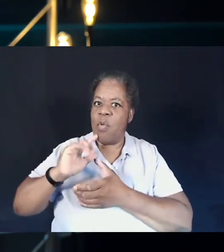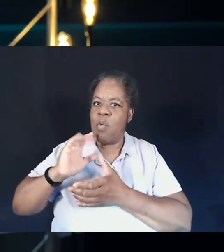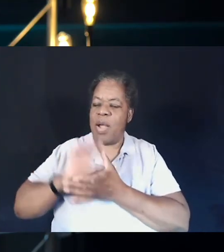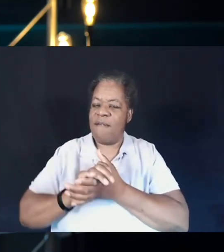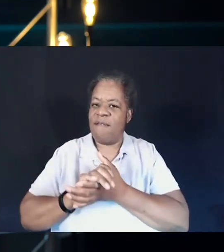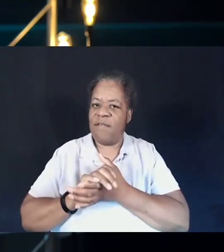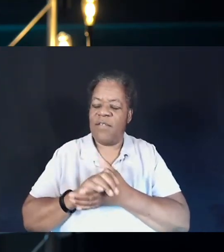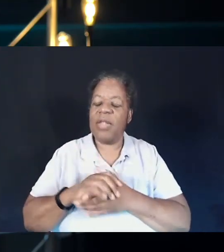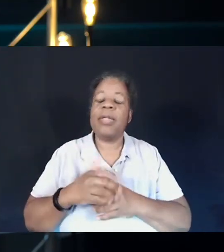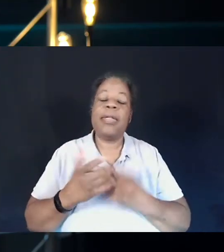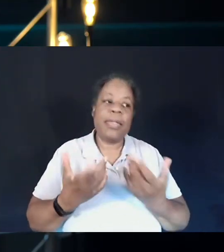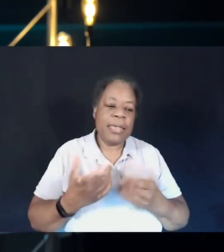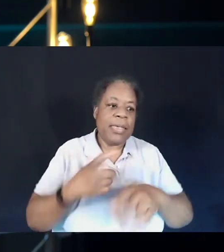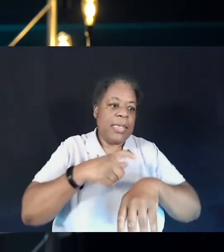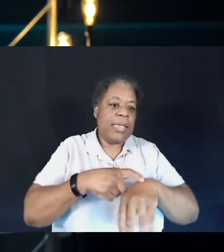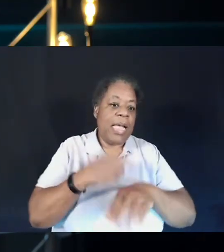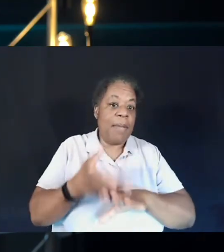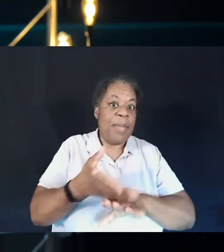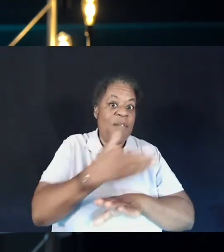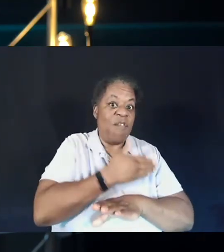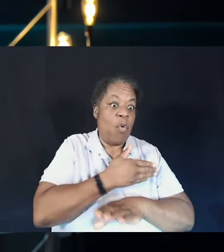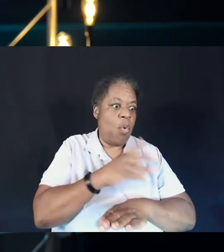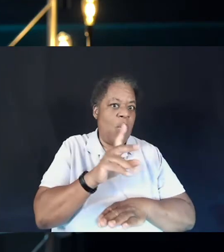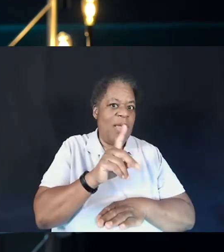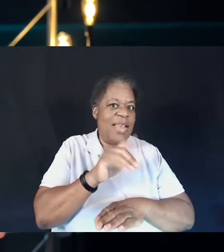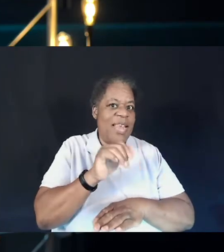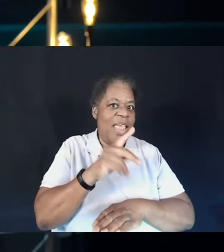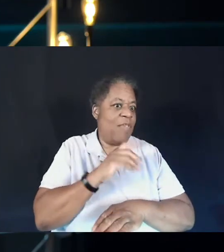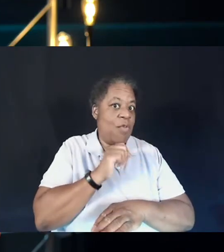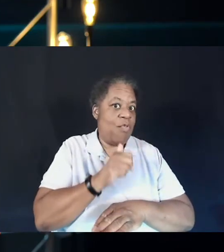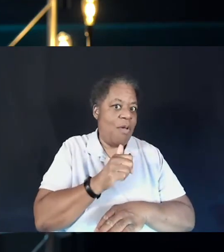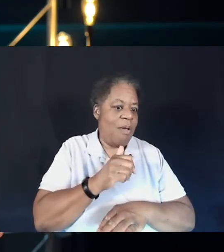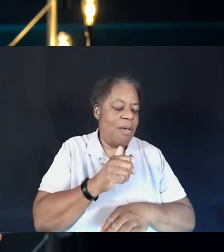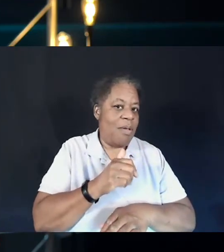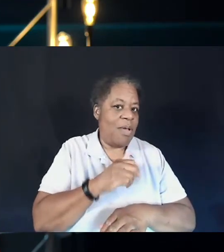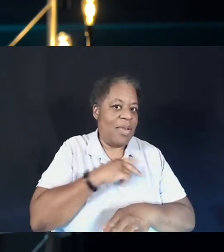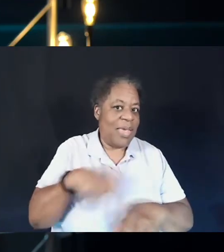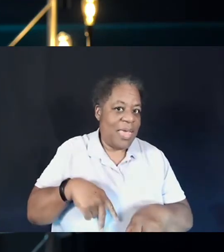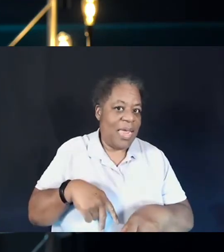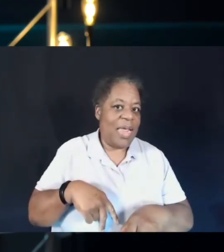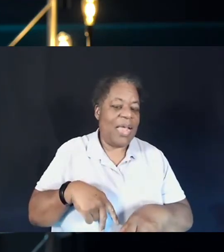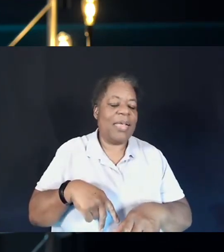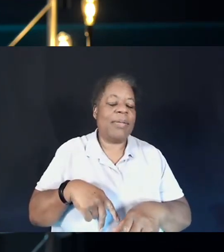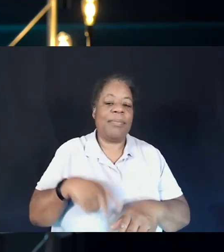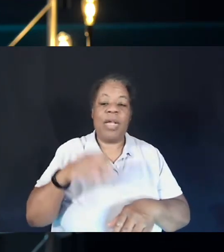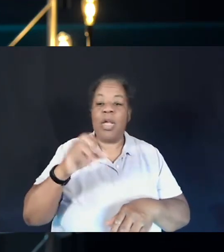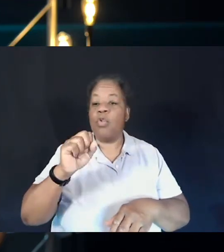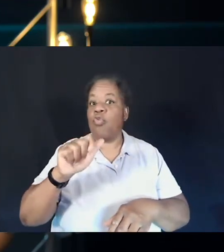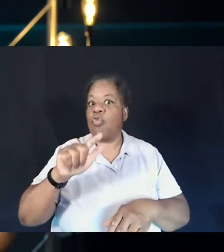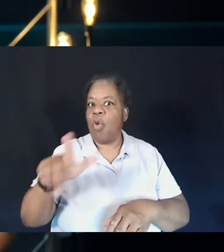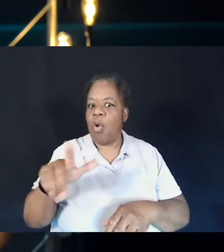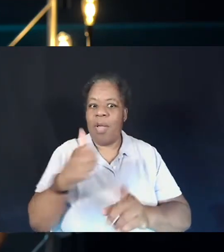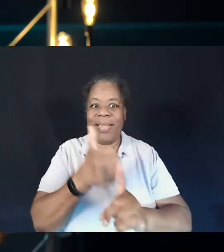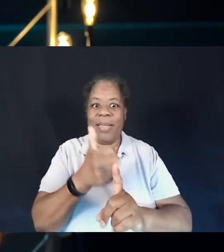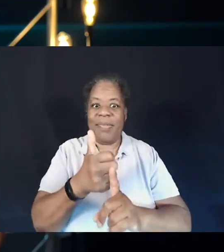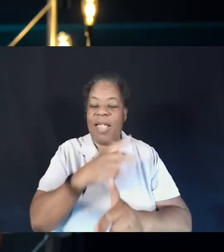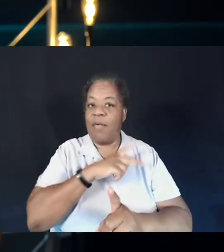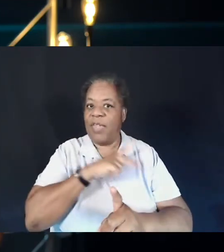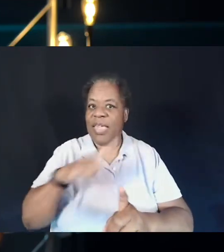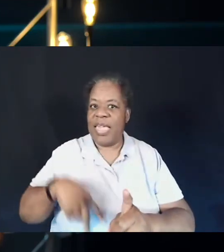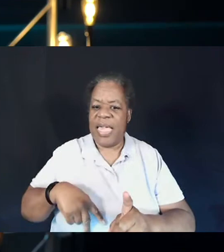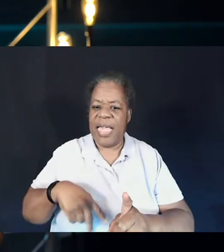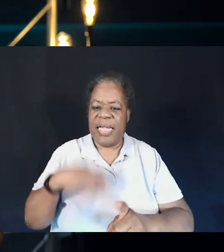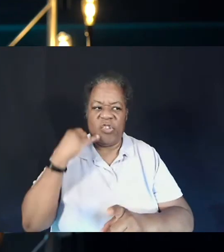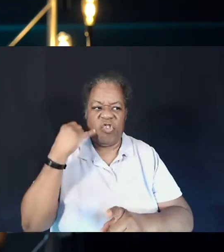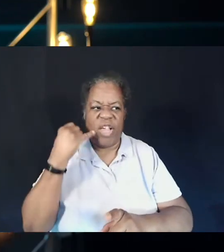which David was not king, that there's another man named Saul who was the king. And Saul was so jealous of David's popularity that he